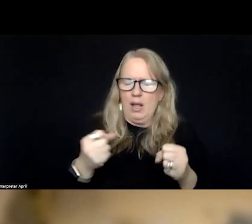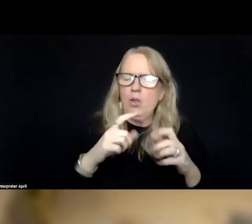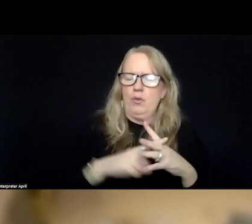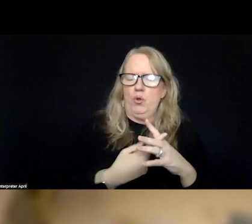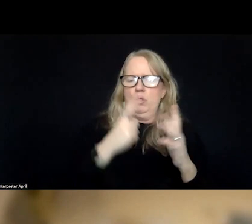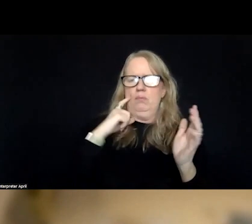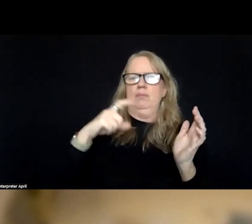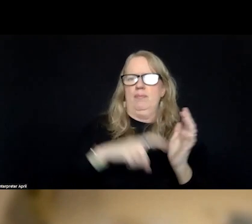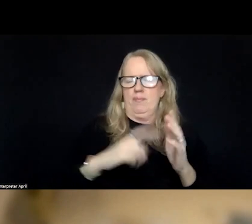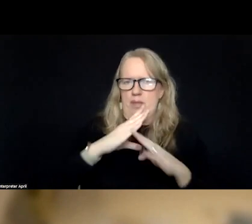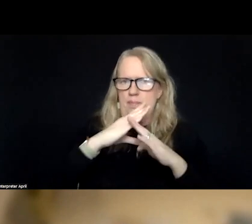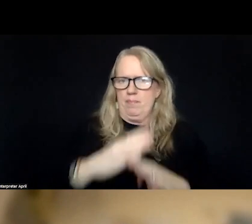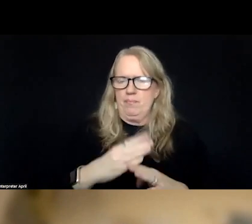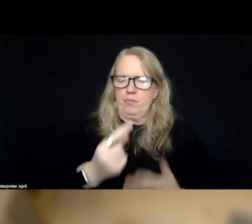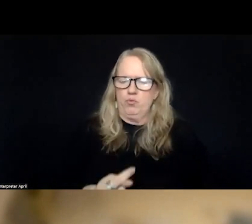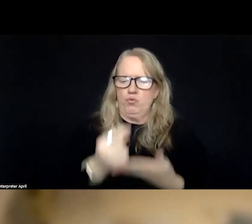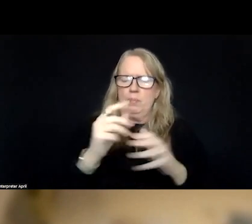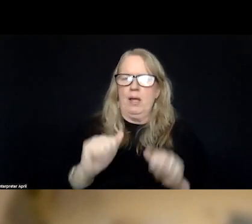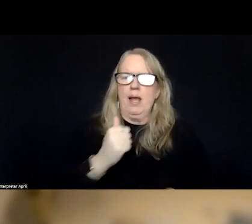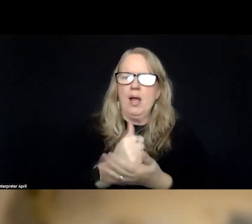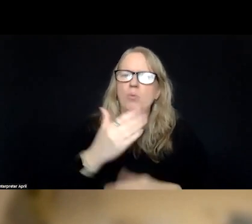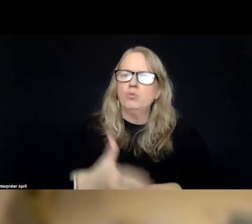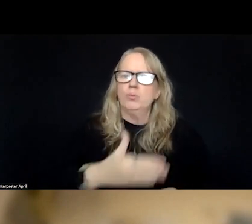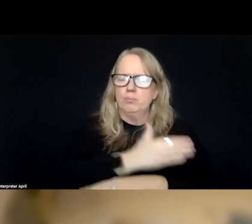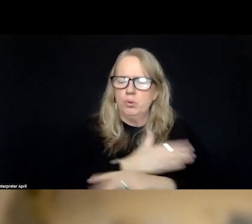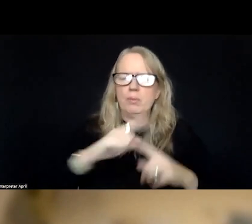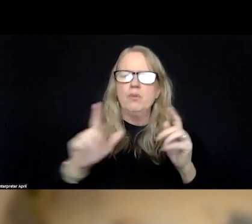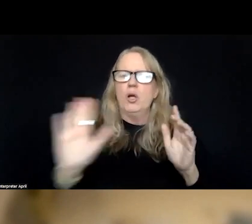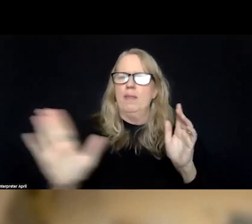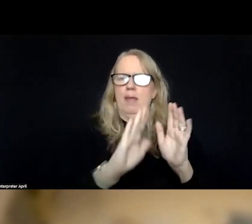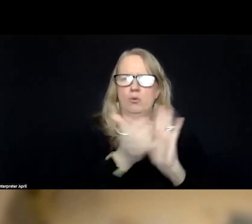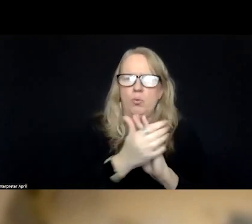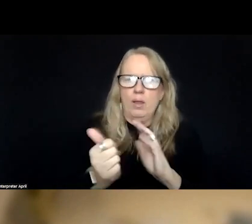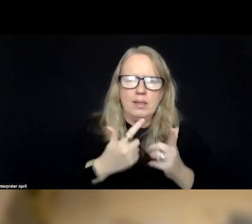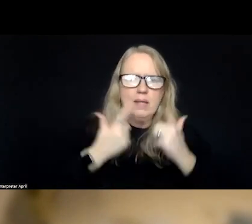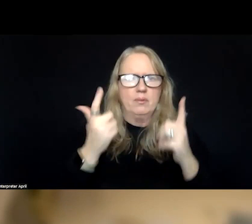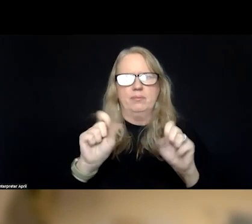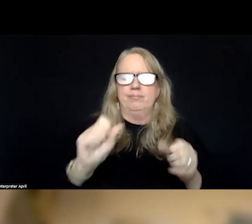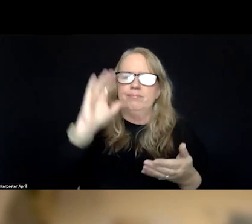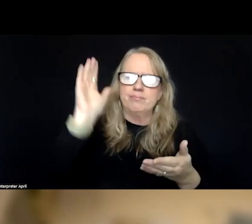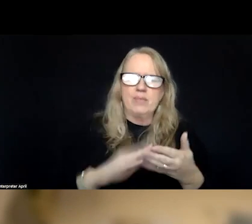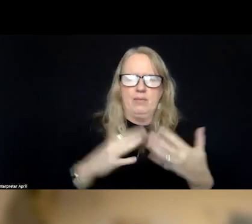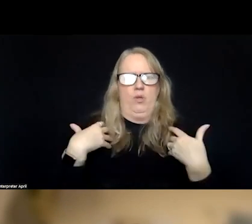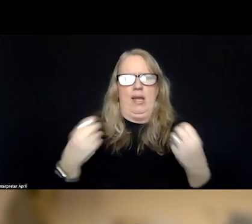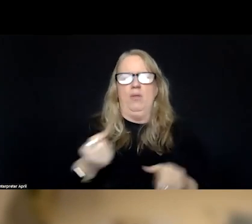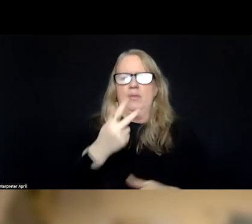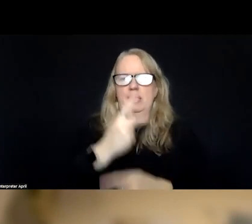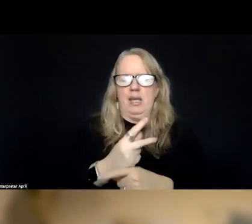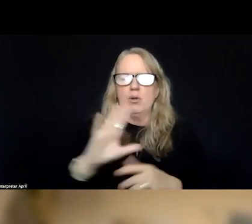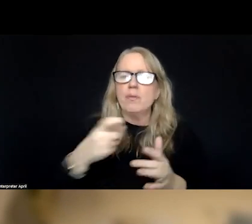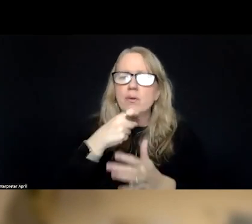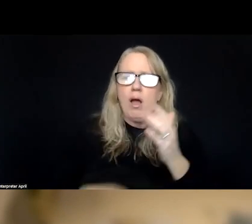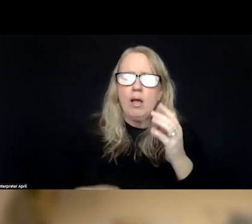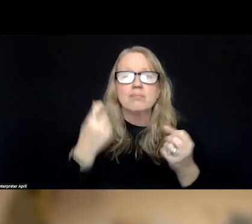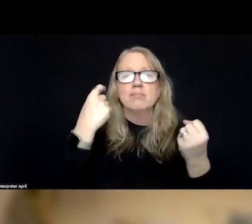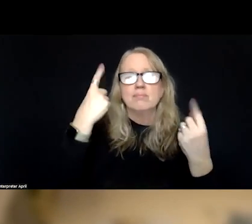identification, prevention, and treatment could really improve child and family quality of life and also potentially reduce healthcare costs. And so what he's done is he's